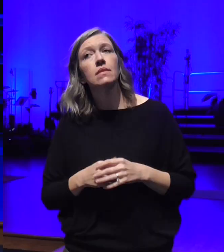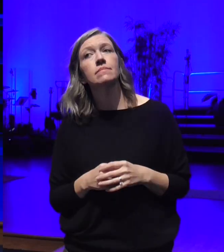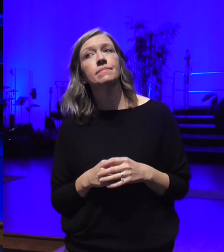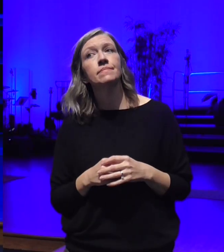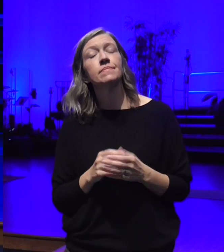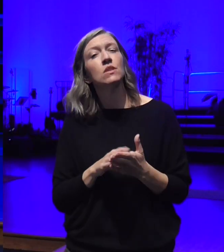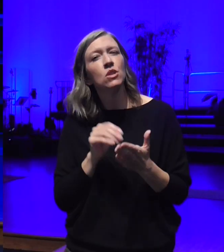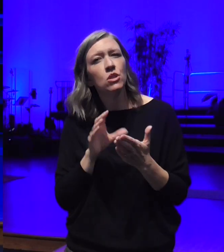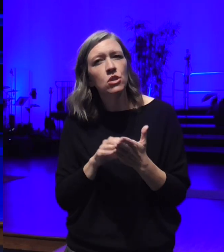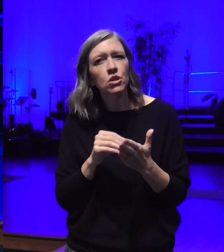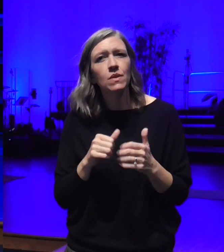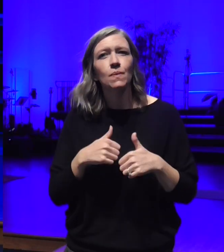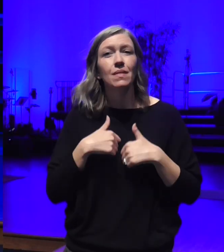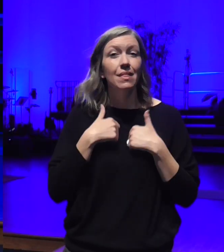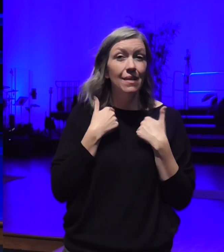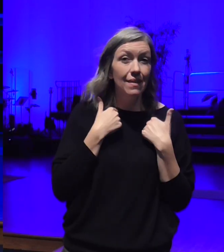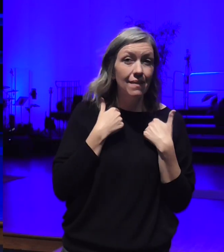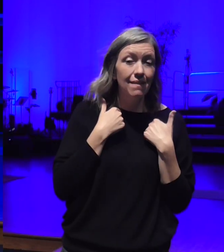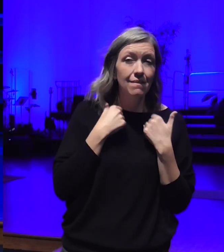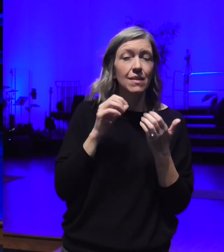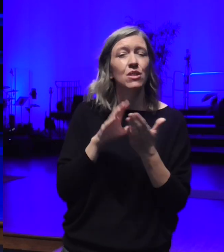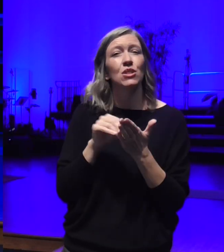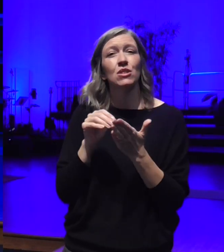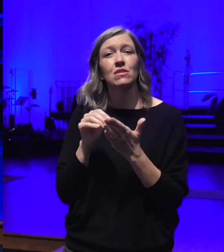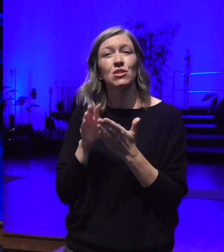to live, learning to die.